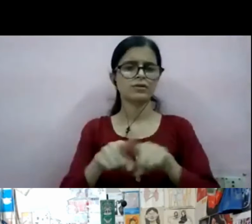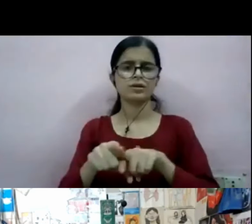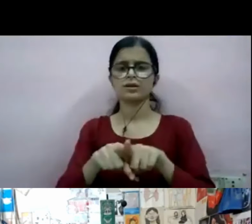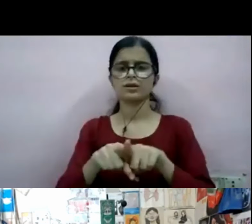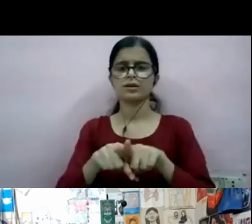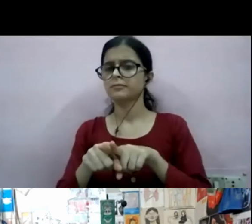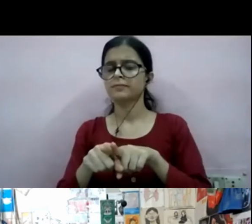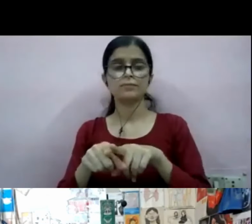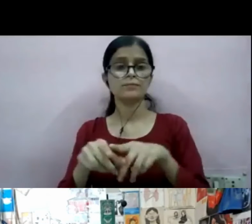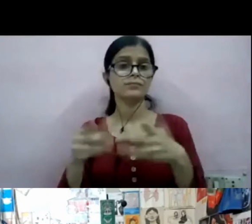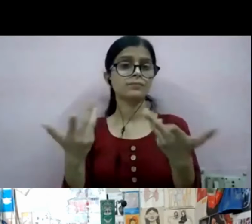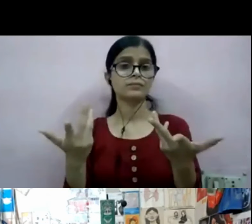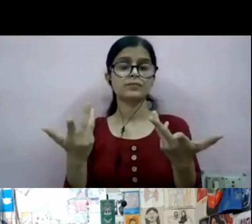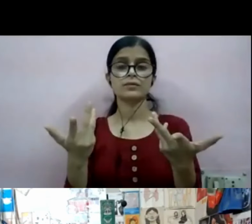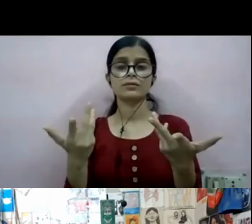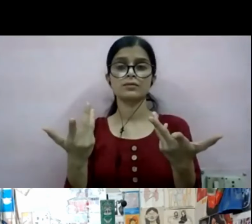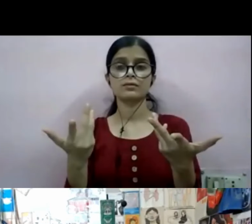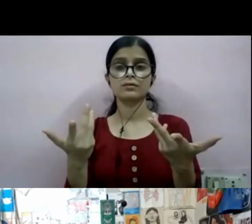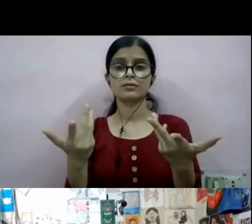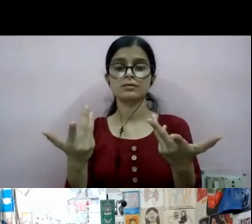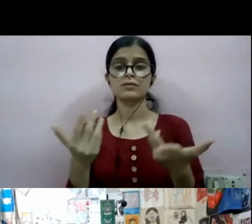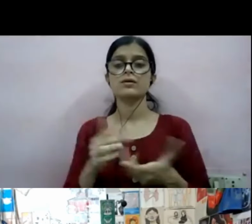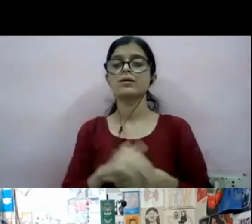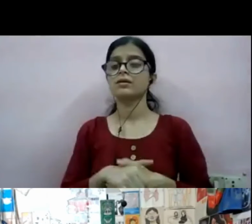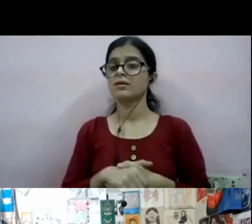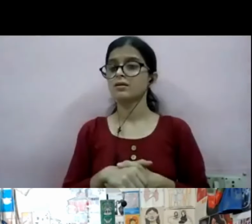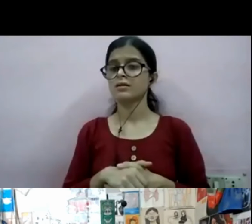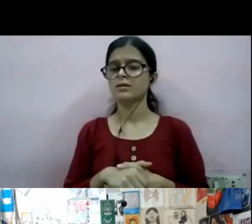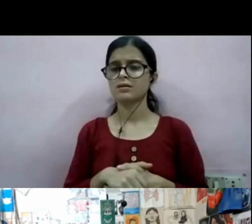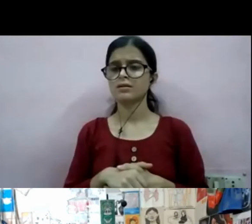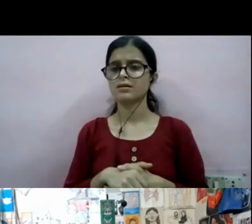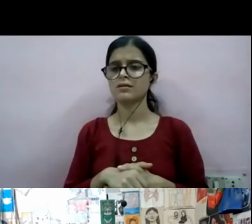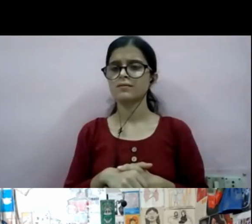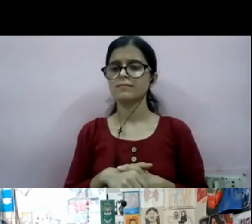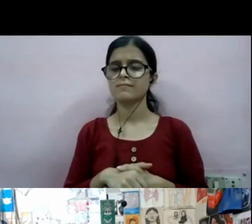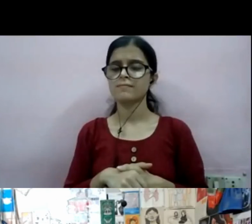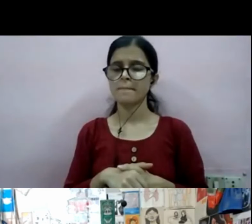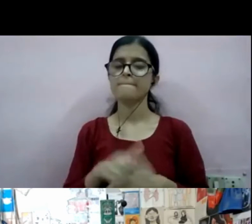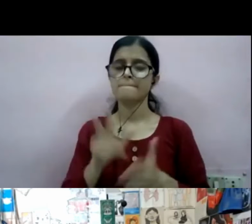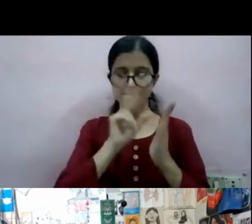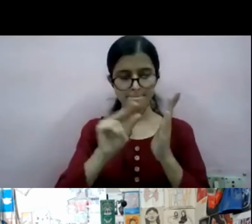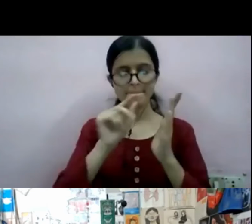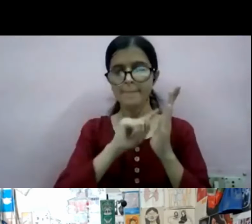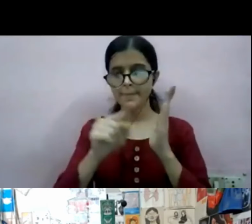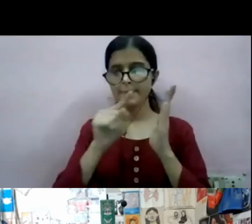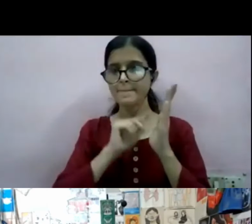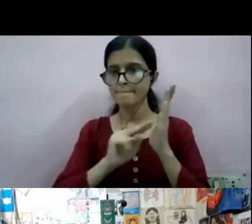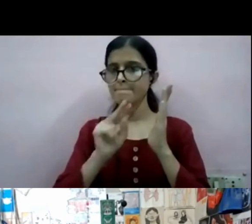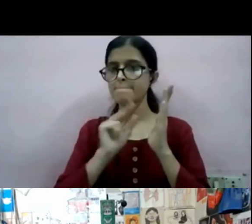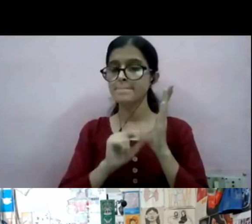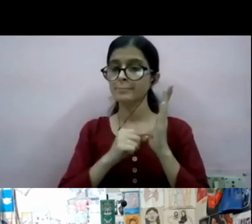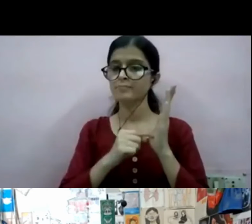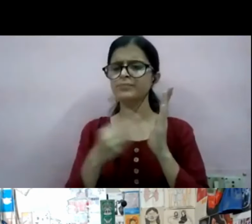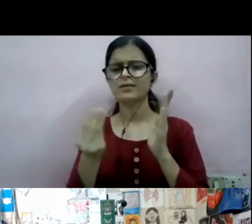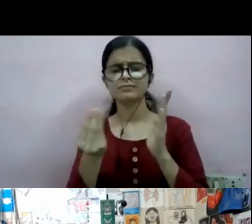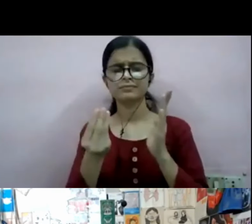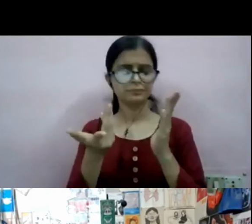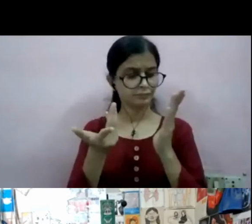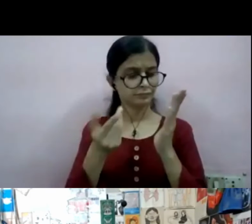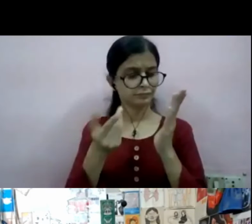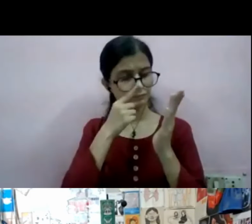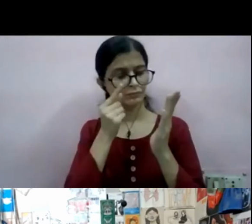without attending to the entanglements of the meaning and materialization of gender